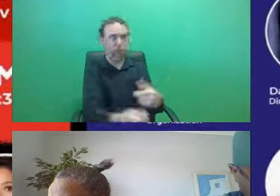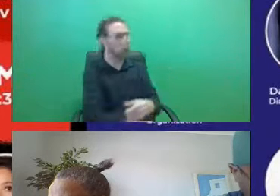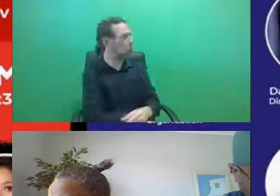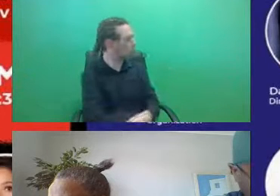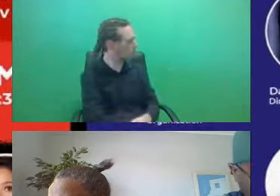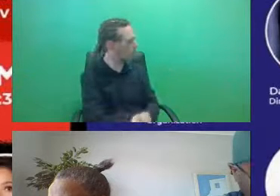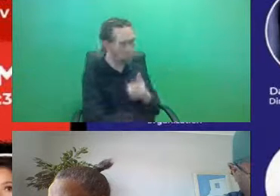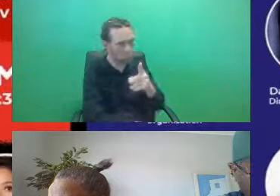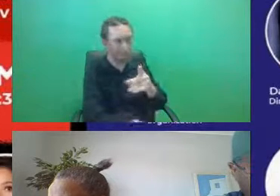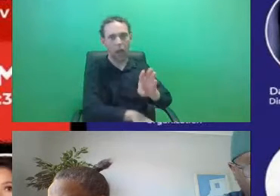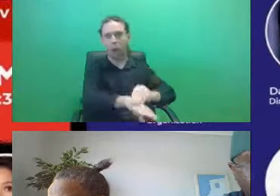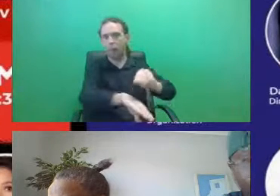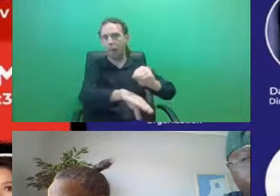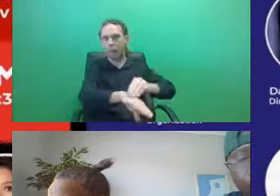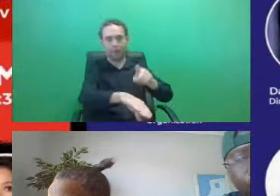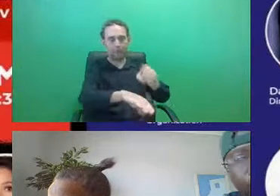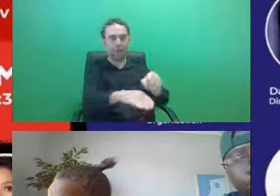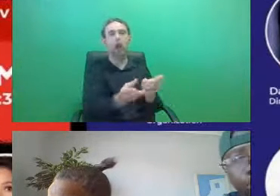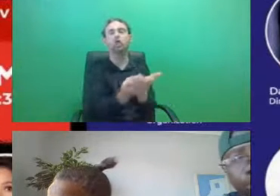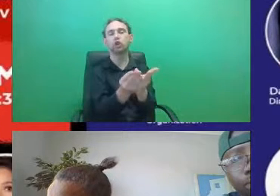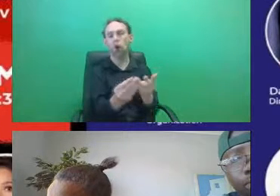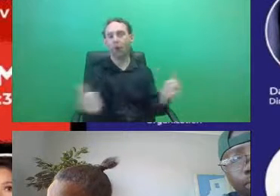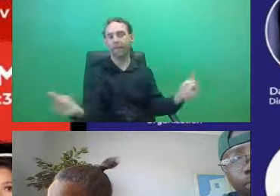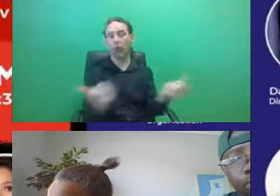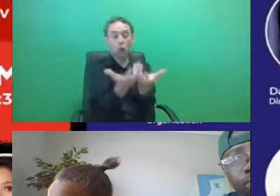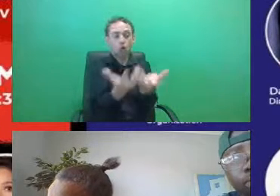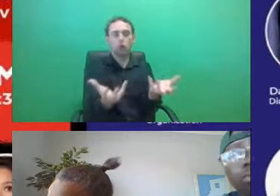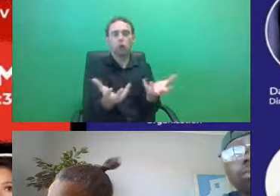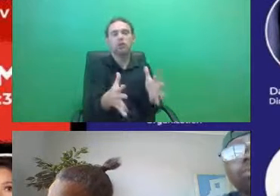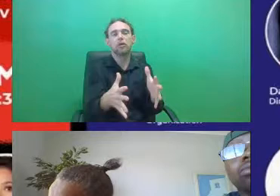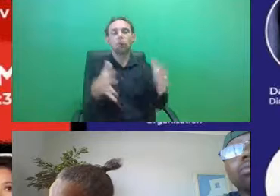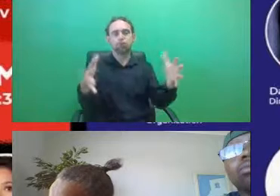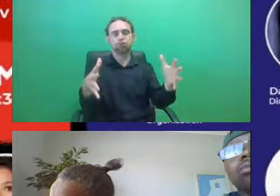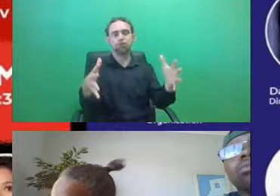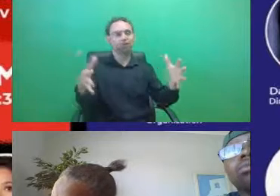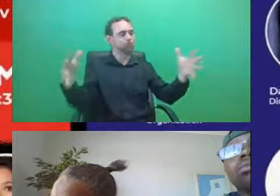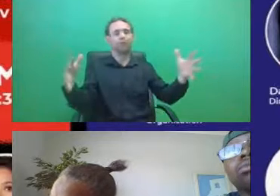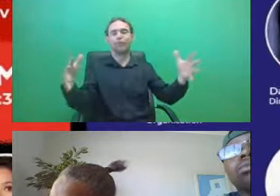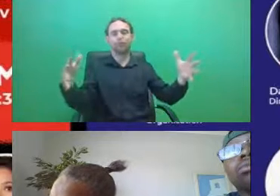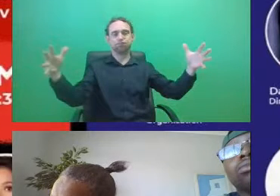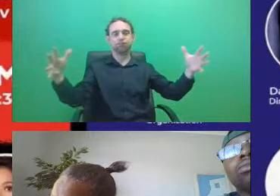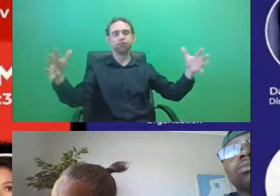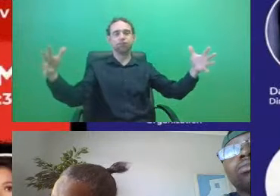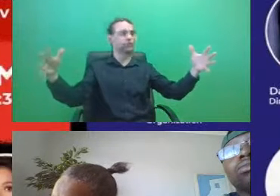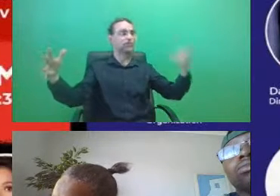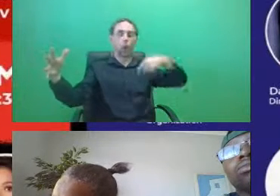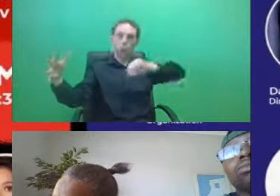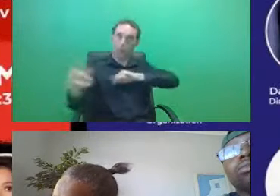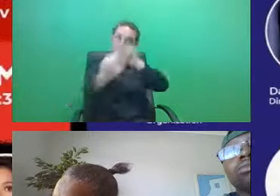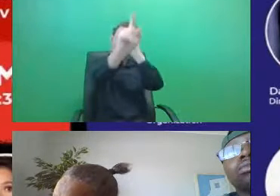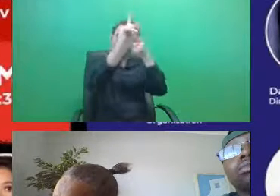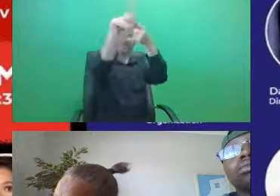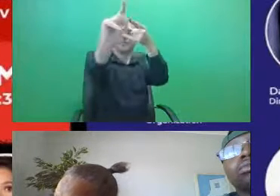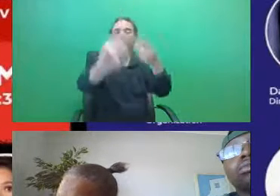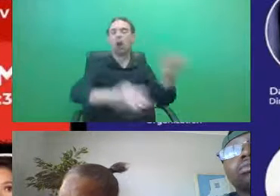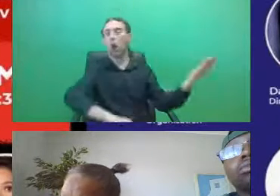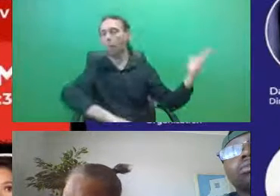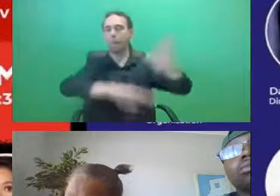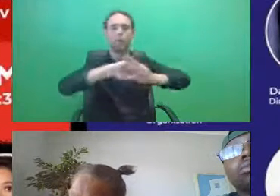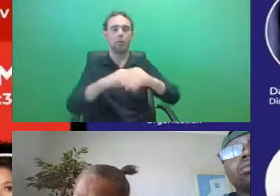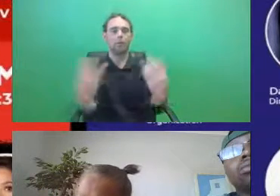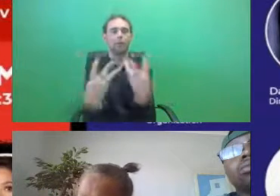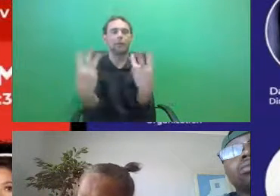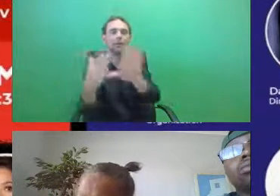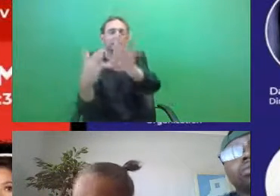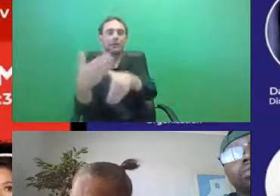and it needs to be addressed promptly to ensure that we're moving in a progressive approach of accessibility,